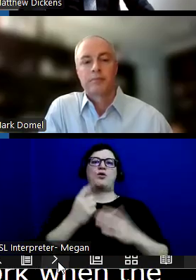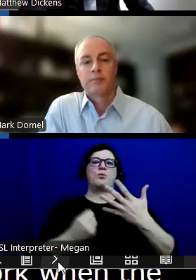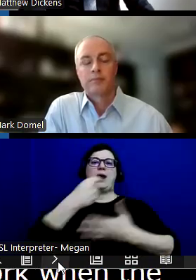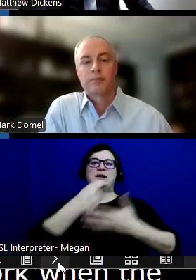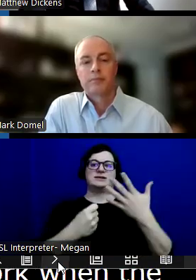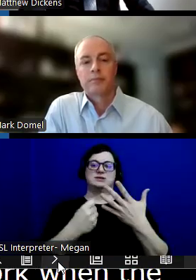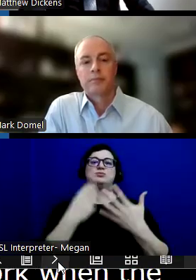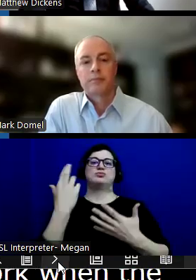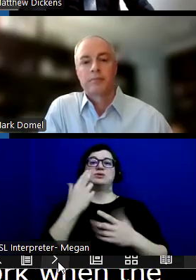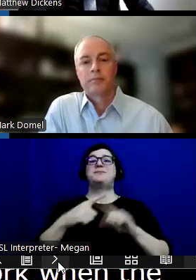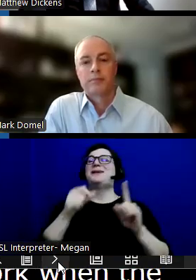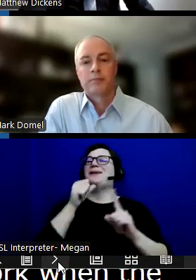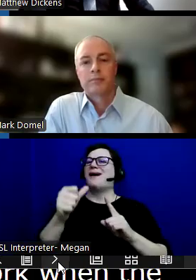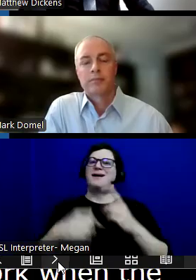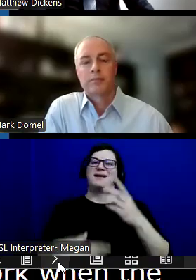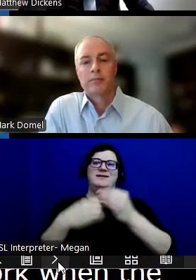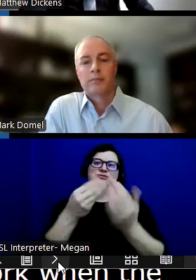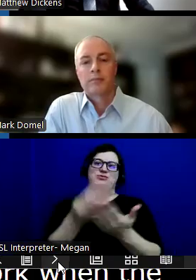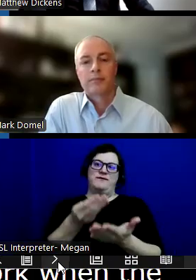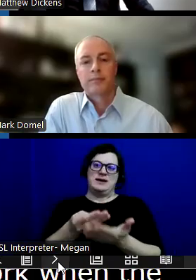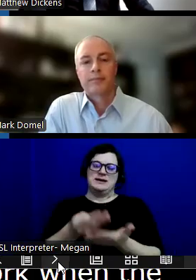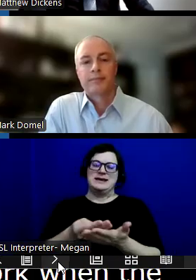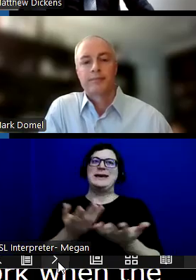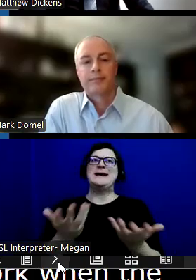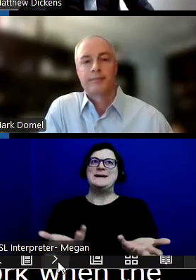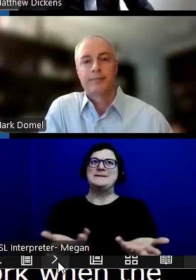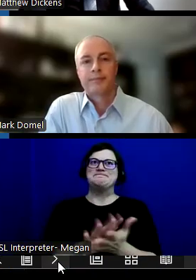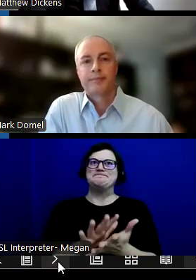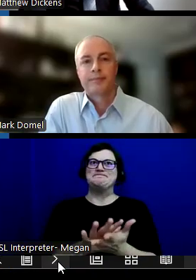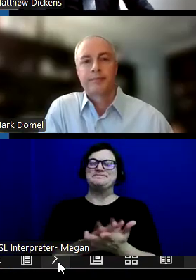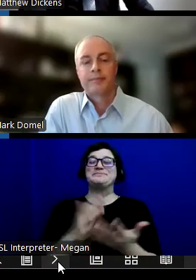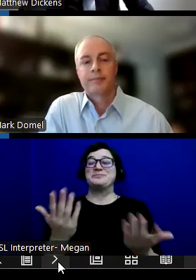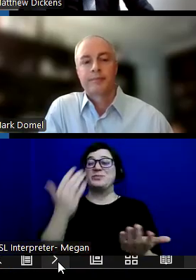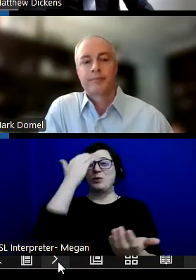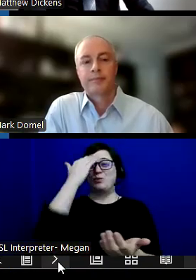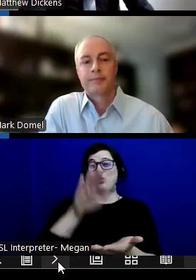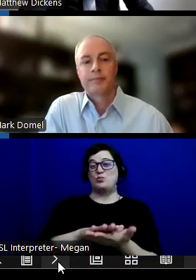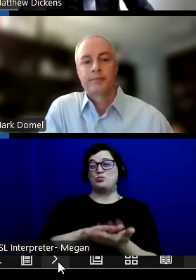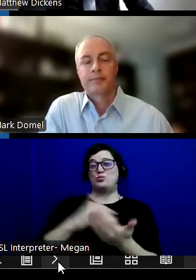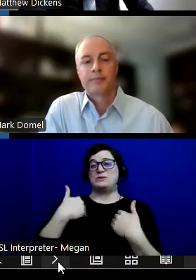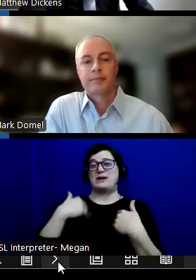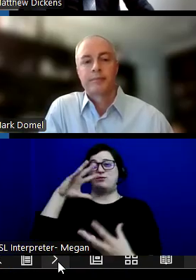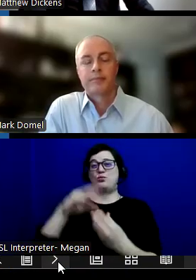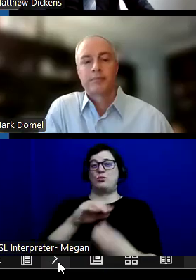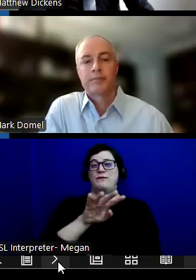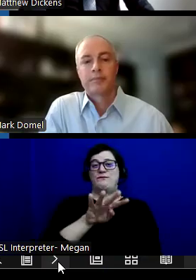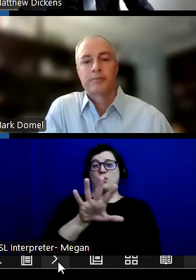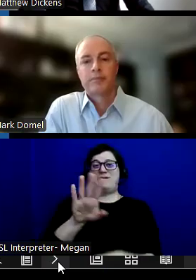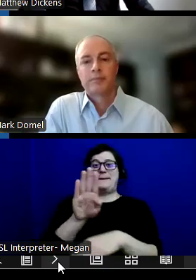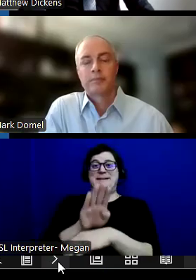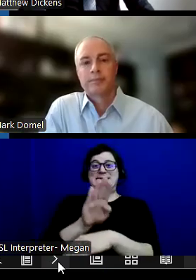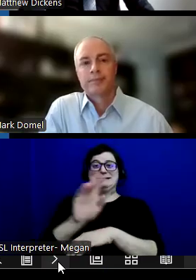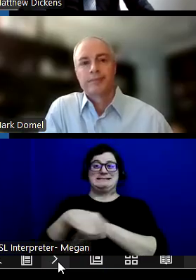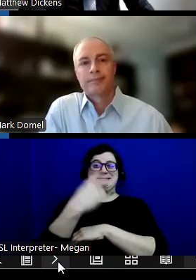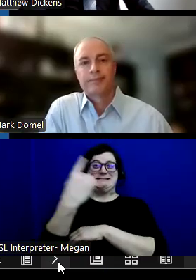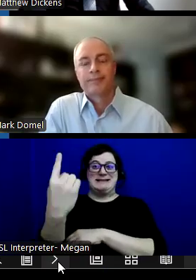additional funding purposes. I know the schools have 45 business days to get back on